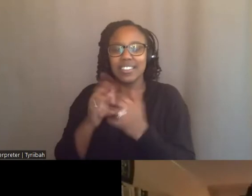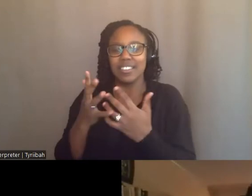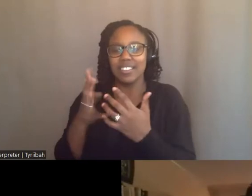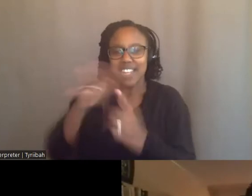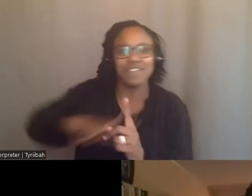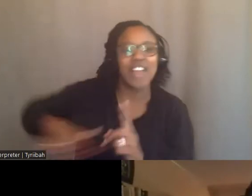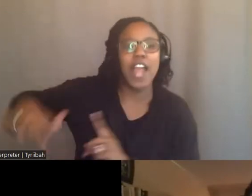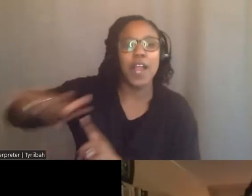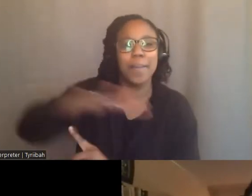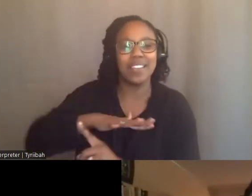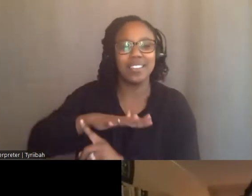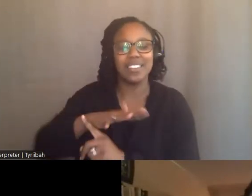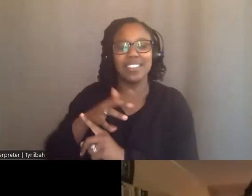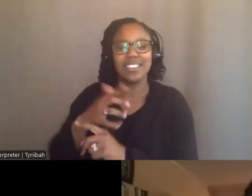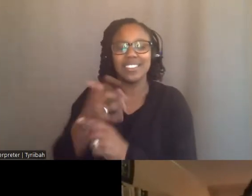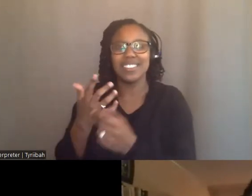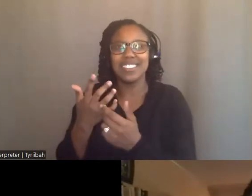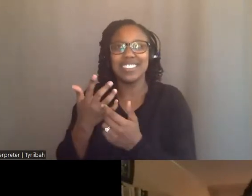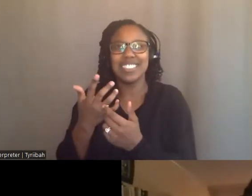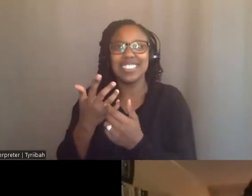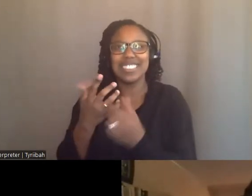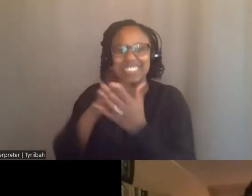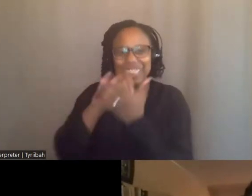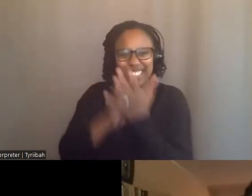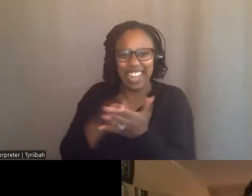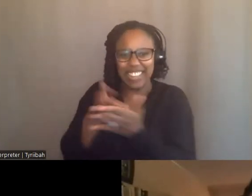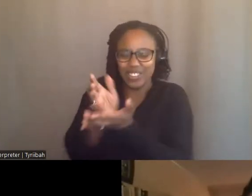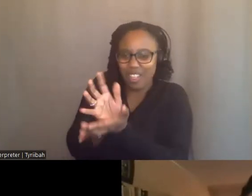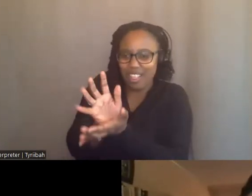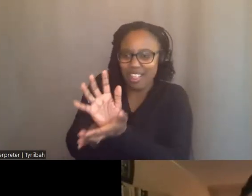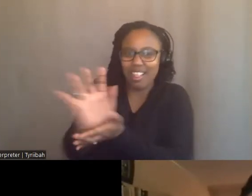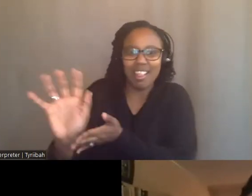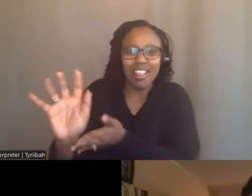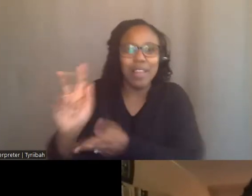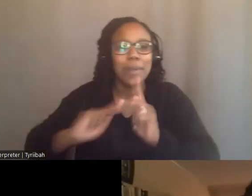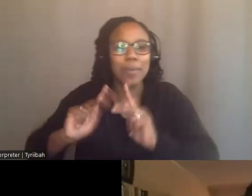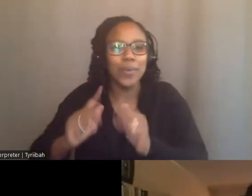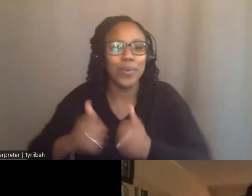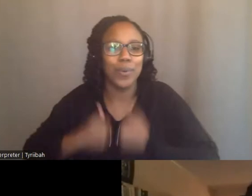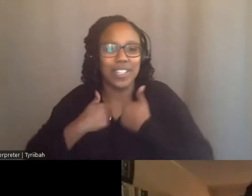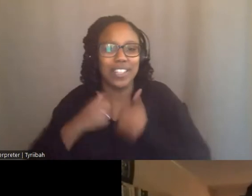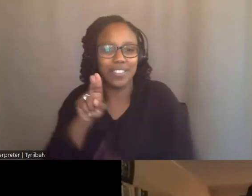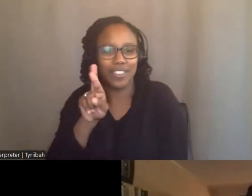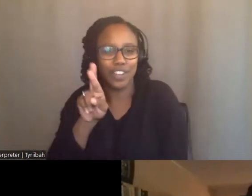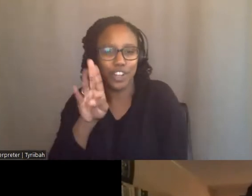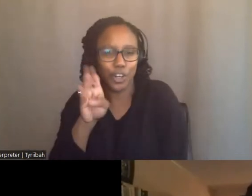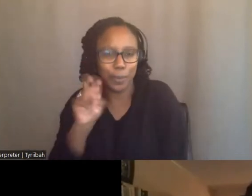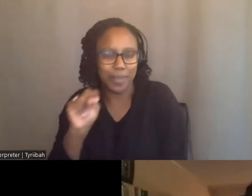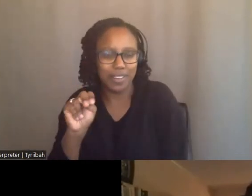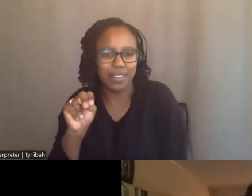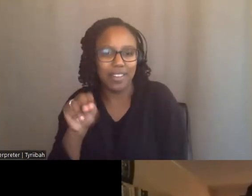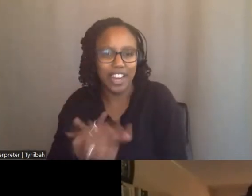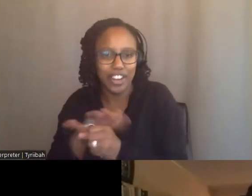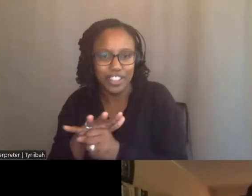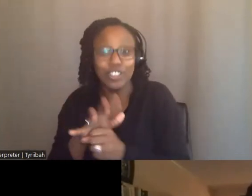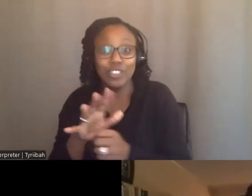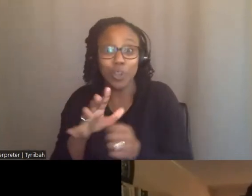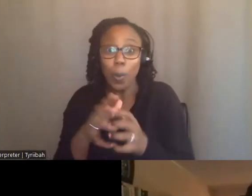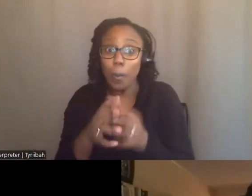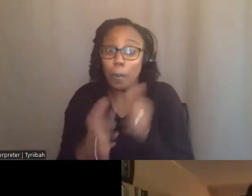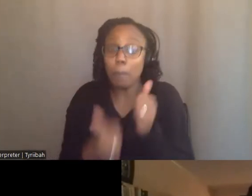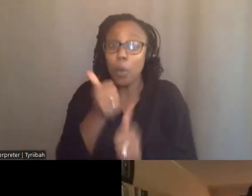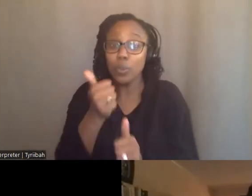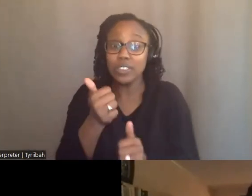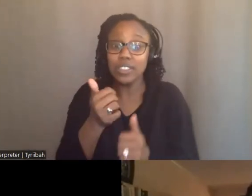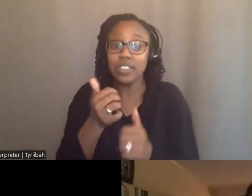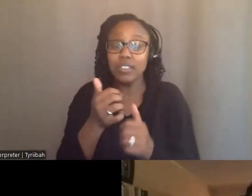dwellers. And so a group of predominantly Black American and Latino architects and